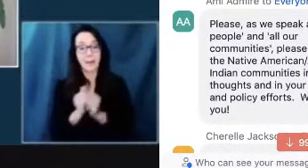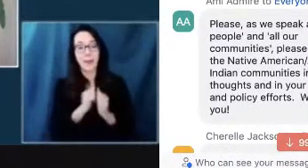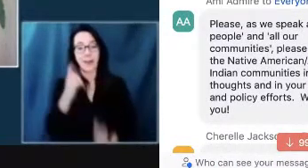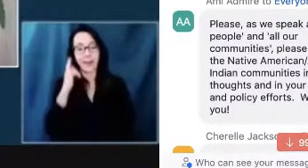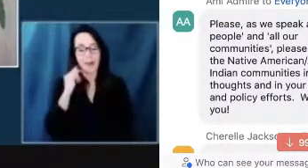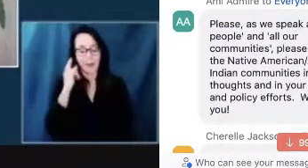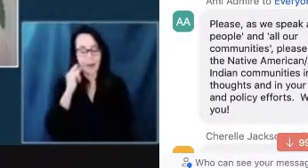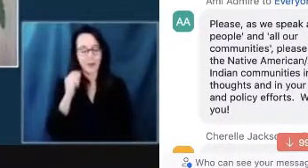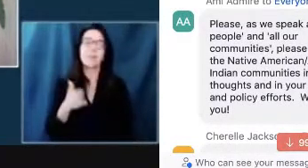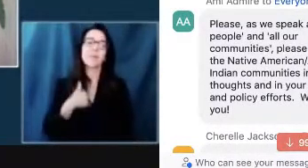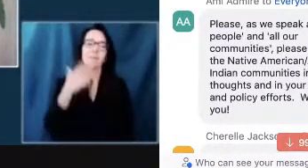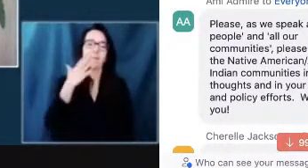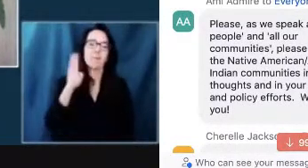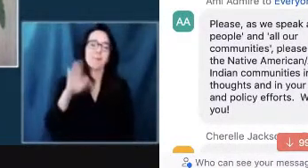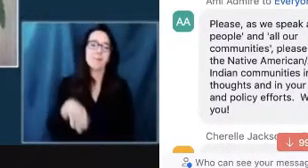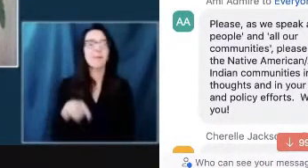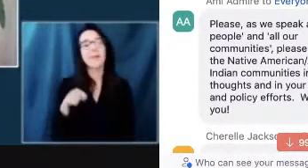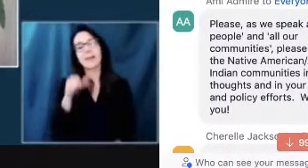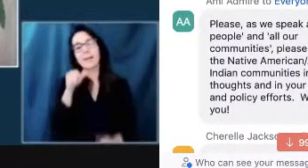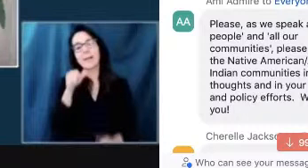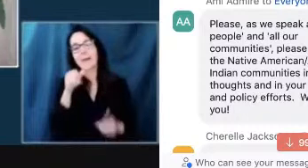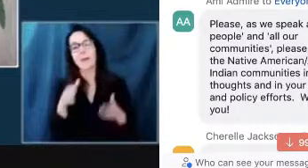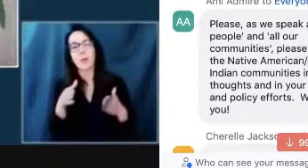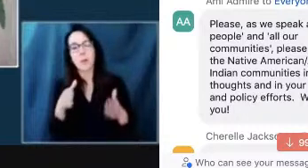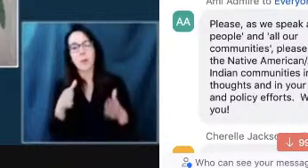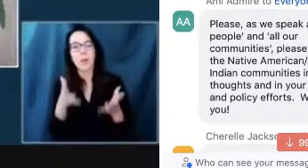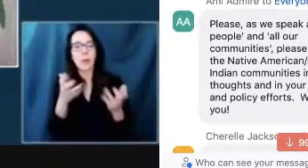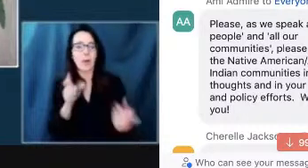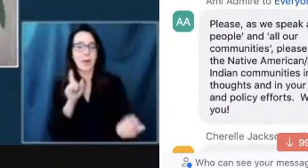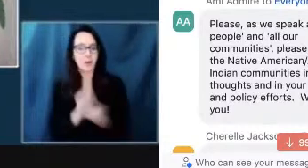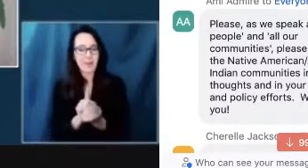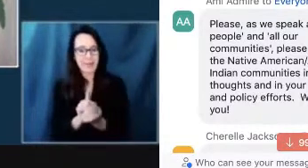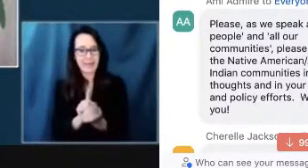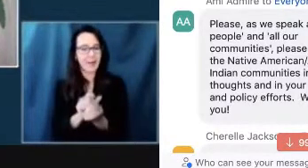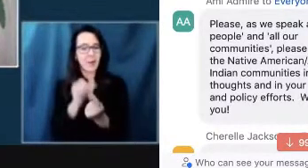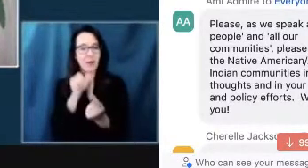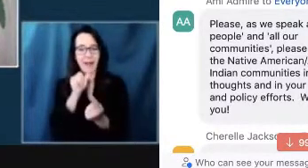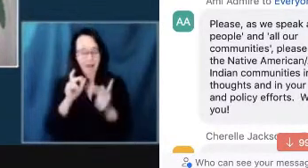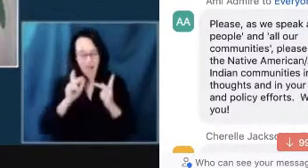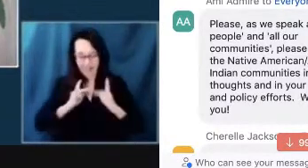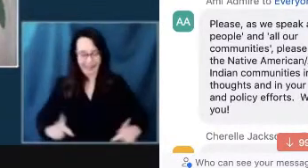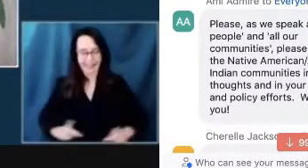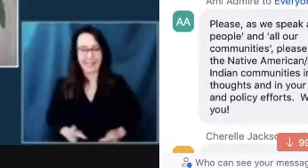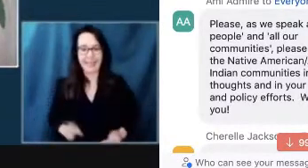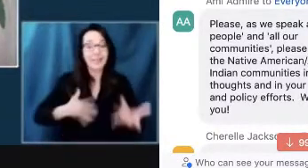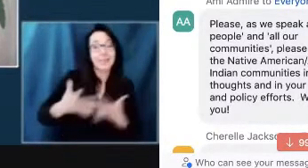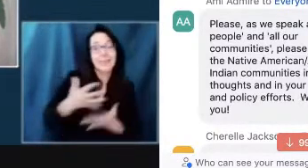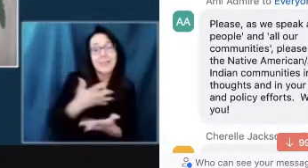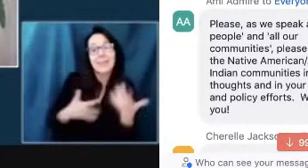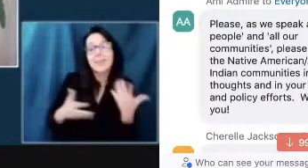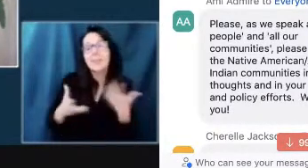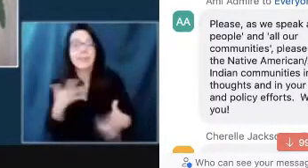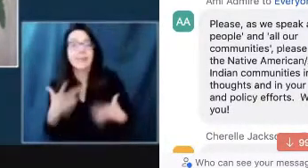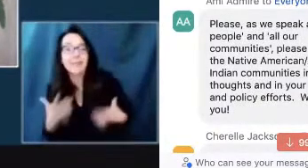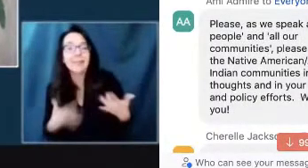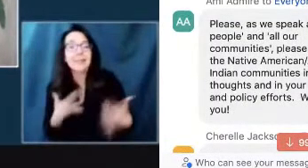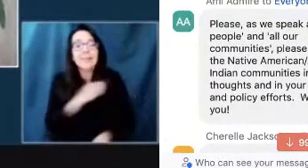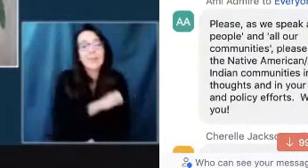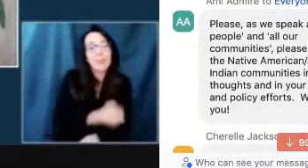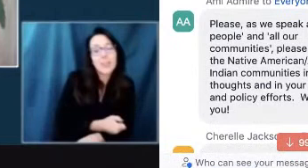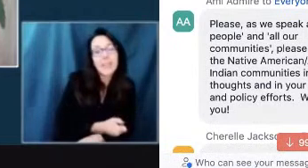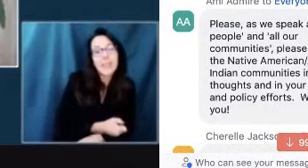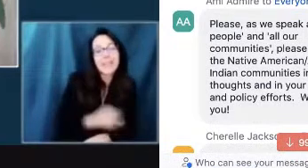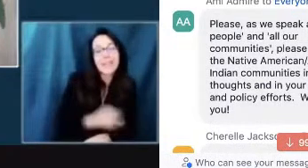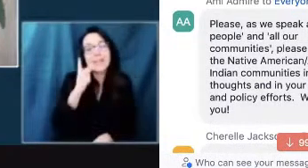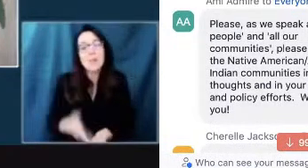know this is not the way we wanted to meet. We're not physically together, feeling the energy and excitement of the progress Democrats have made and the